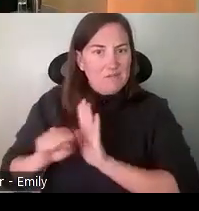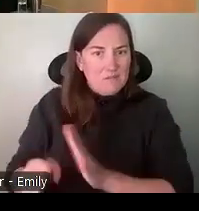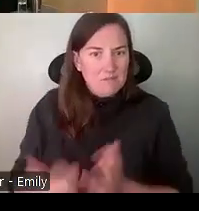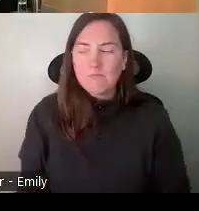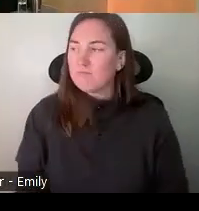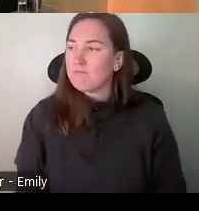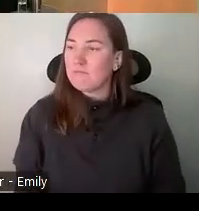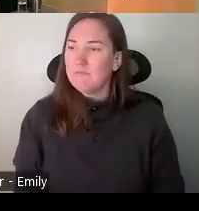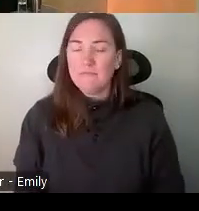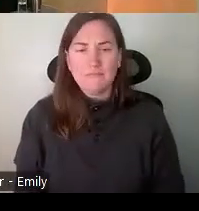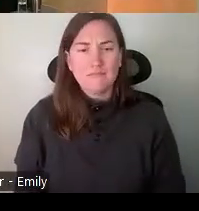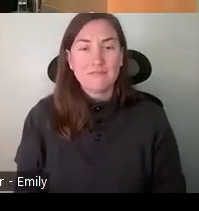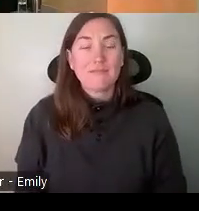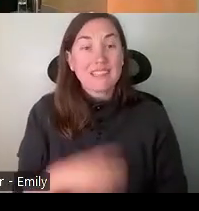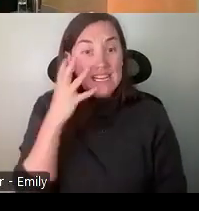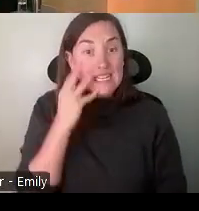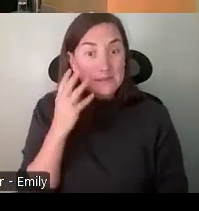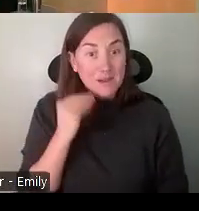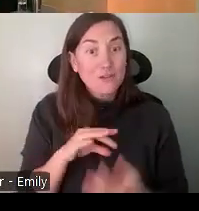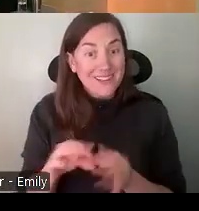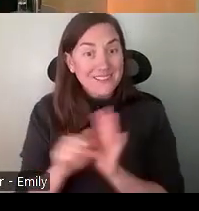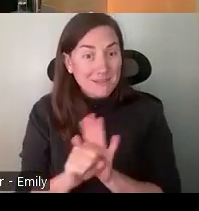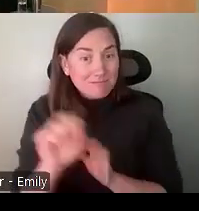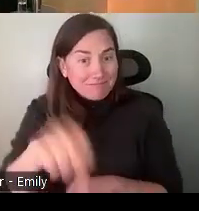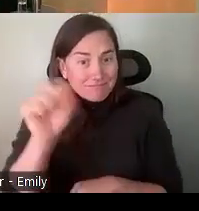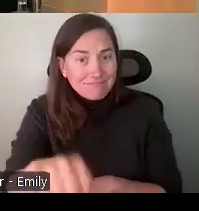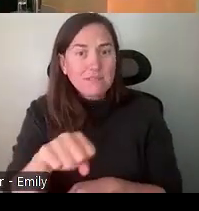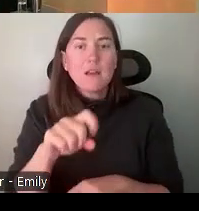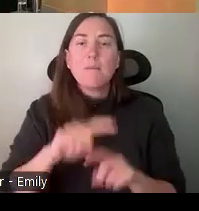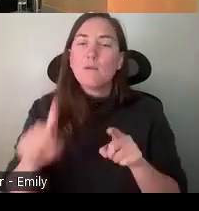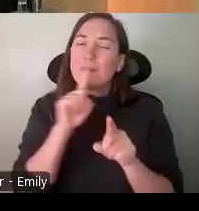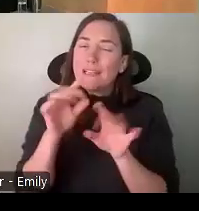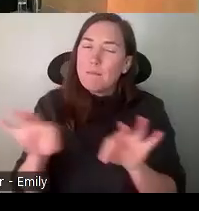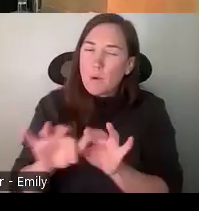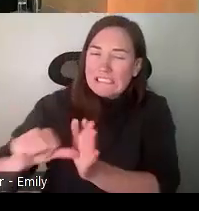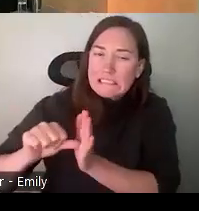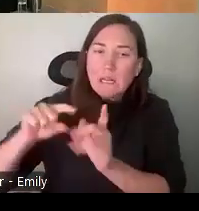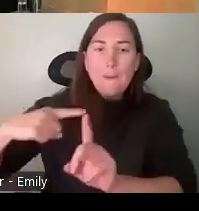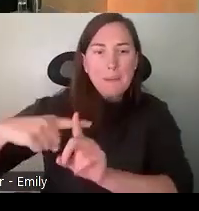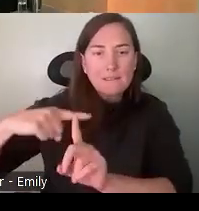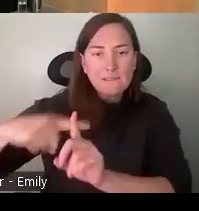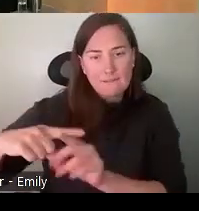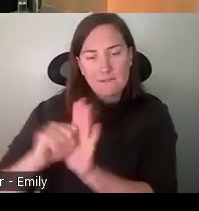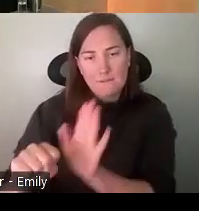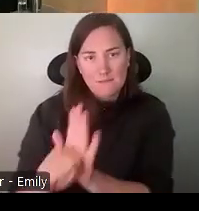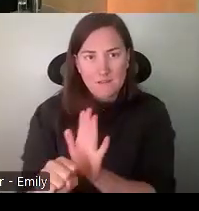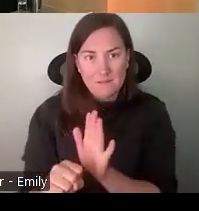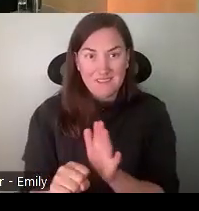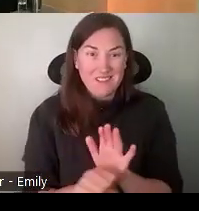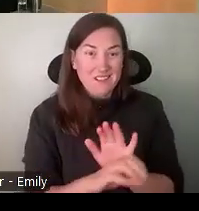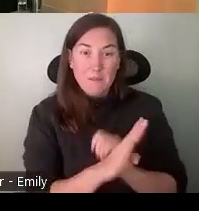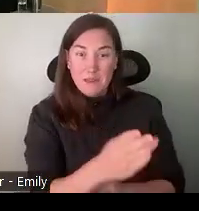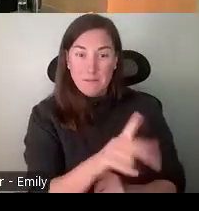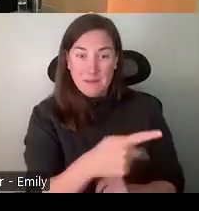These experiences are related to symptoms, but very specifically positive symptoms. You know, we didn't find any associations with our